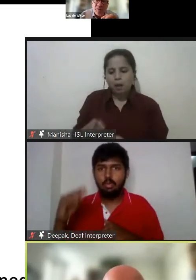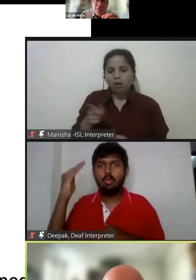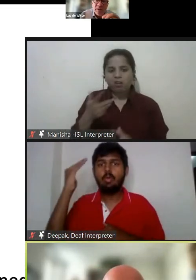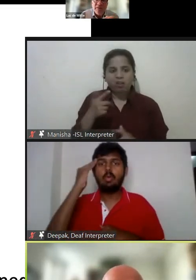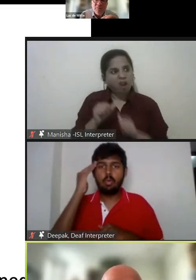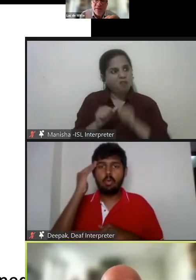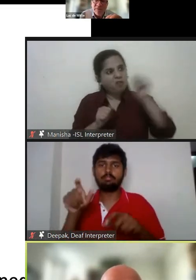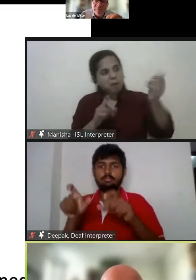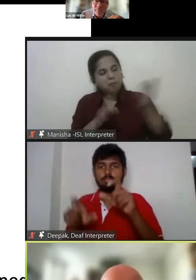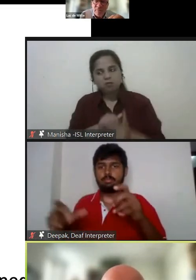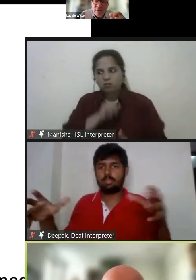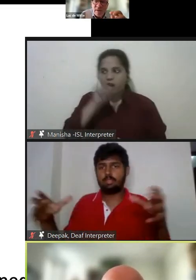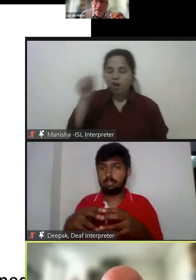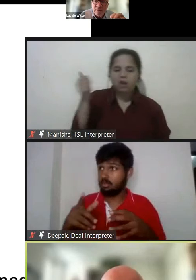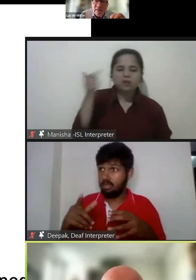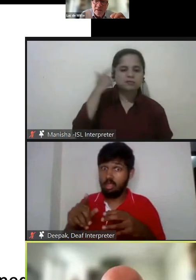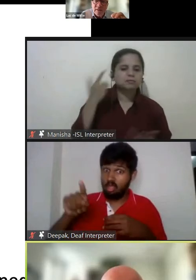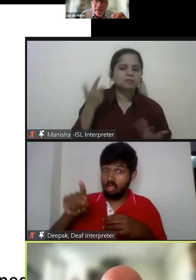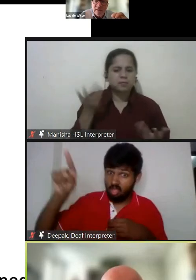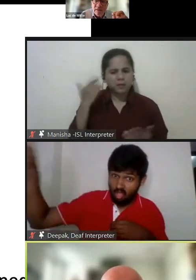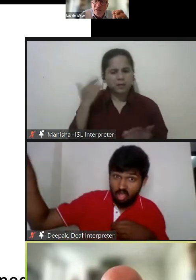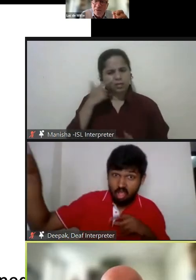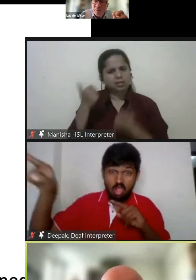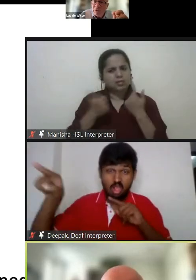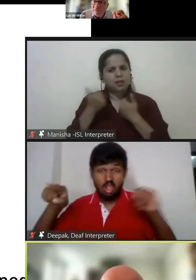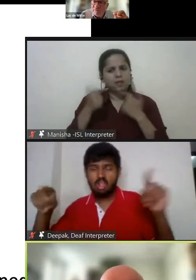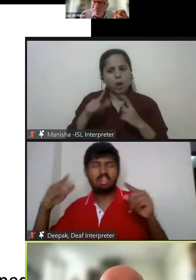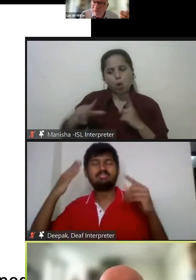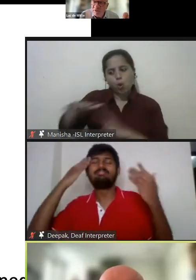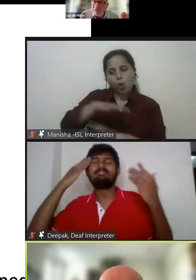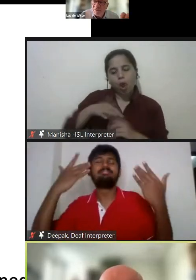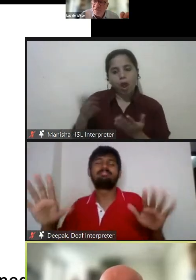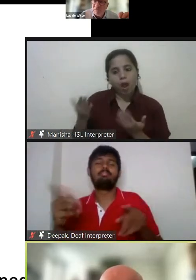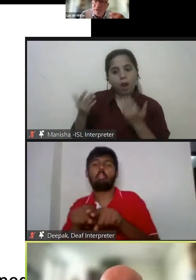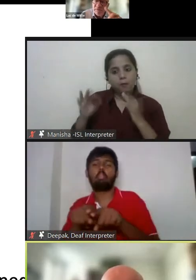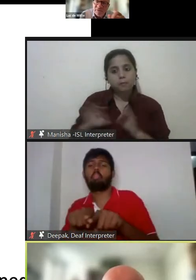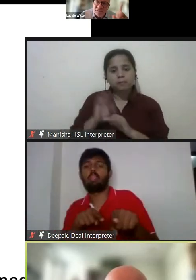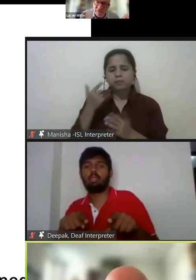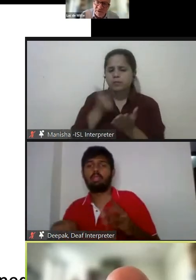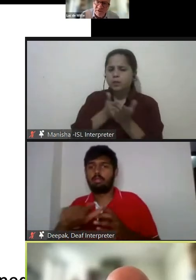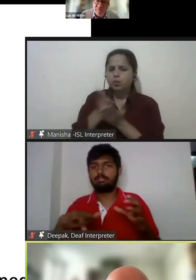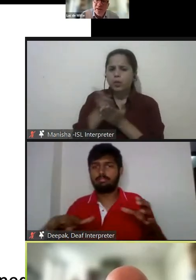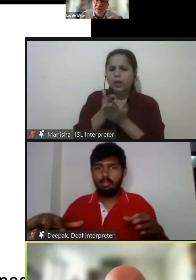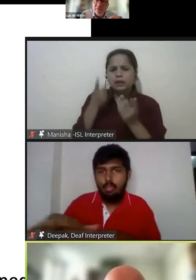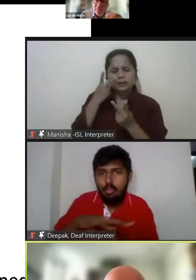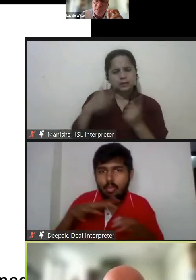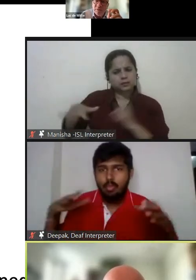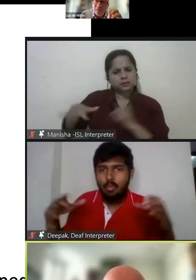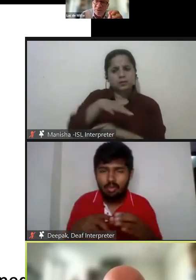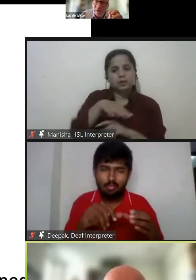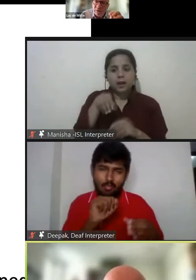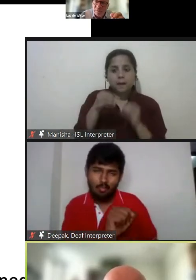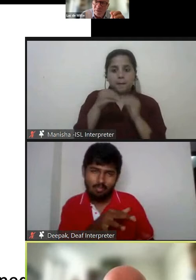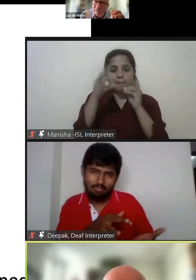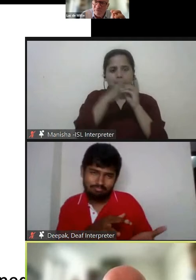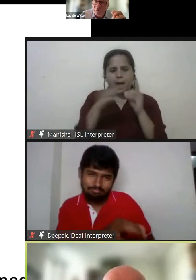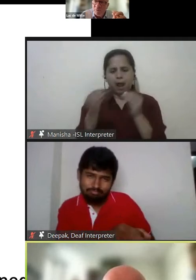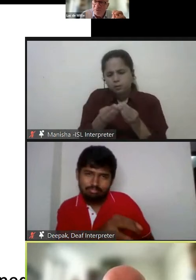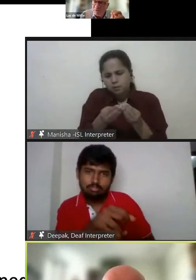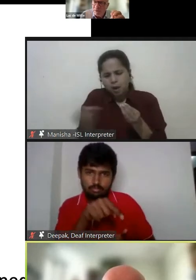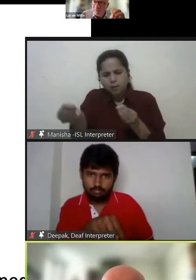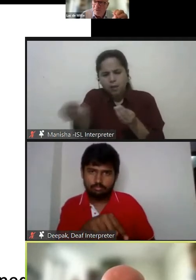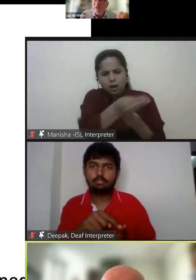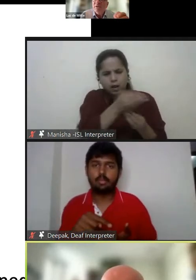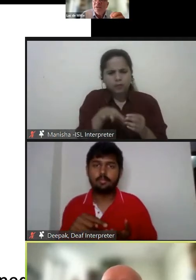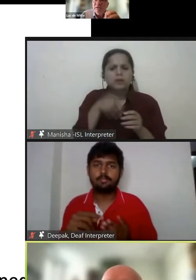have experimented with in a number of villages around the city of Bangalore, but also in a number of